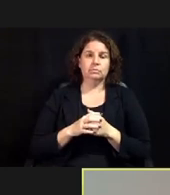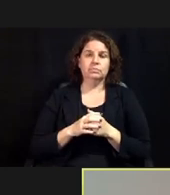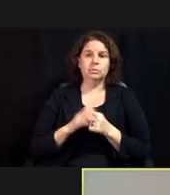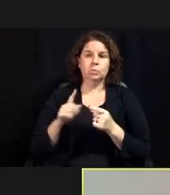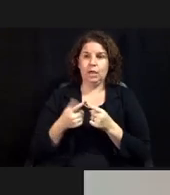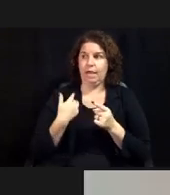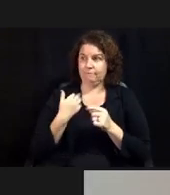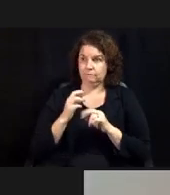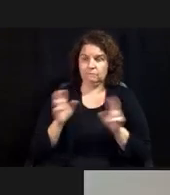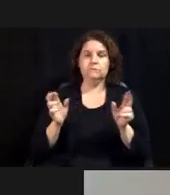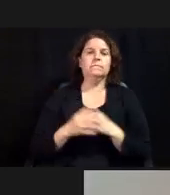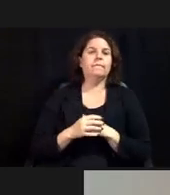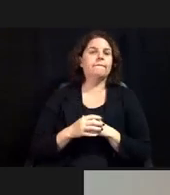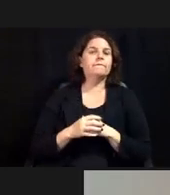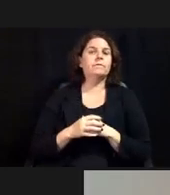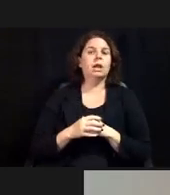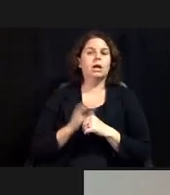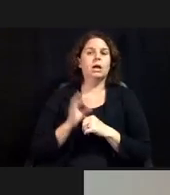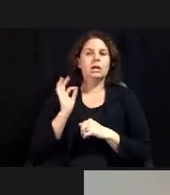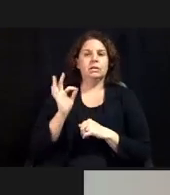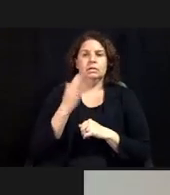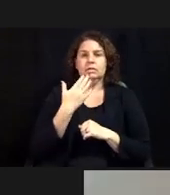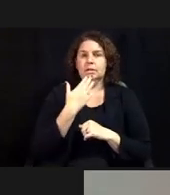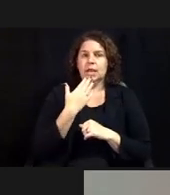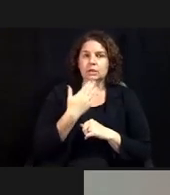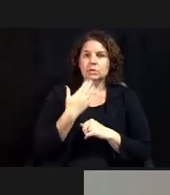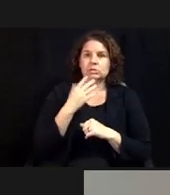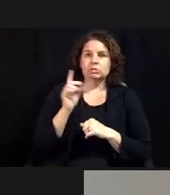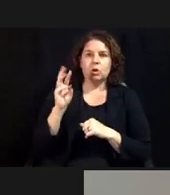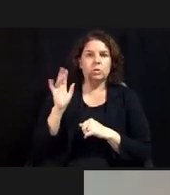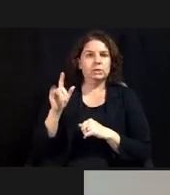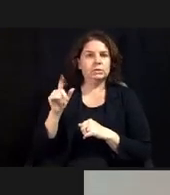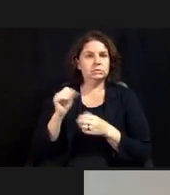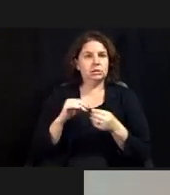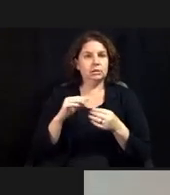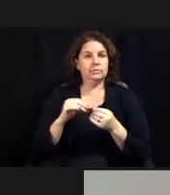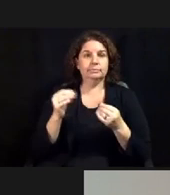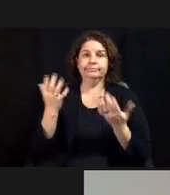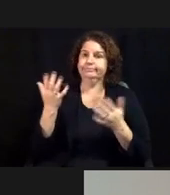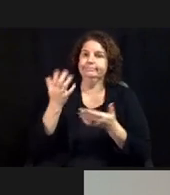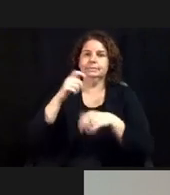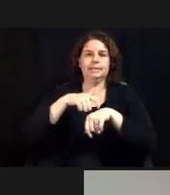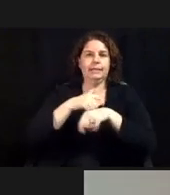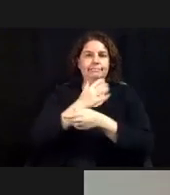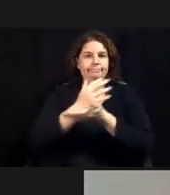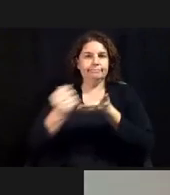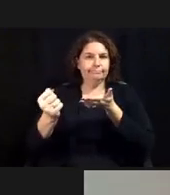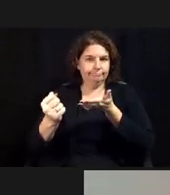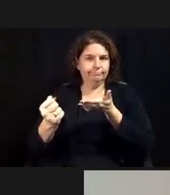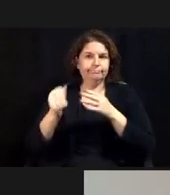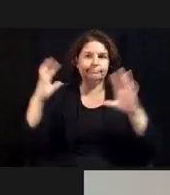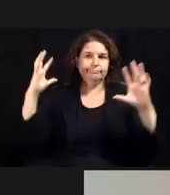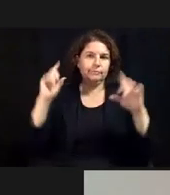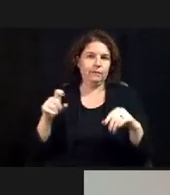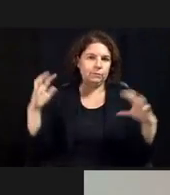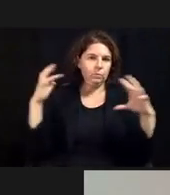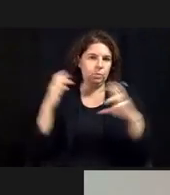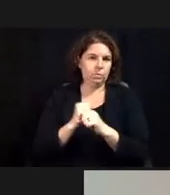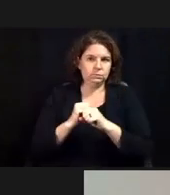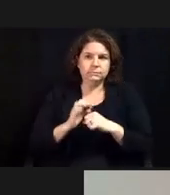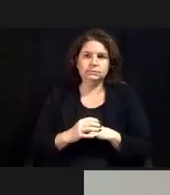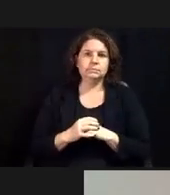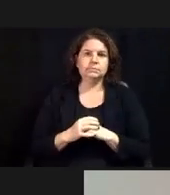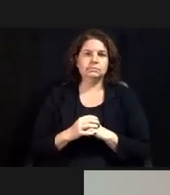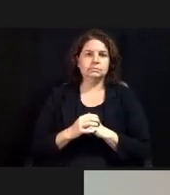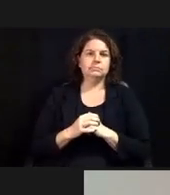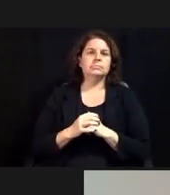right. Well, thank you, Dr. Willis. Well, unfortunately, that is all the time we have allotted for today's event. We actually went